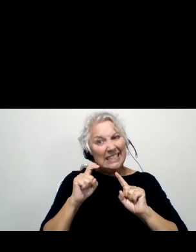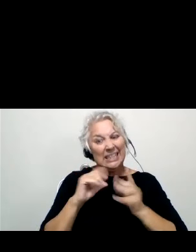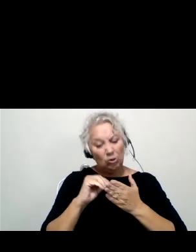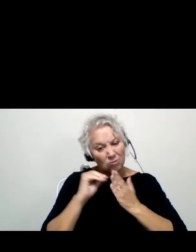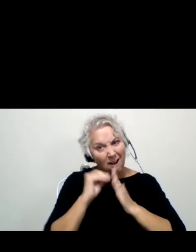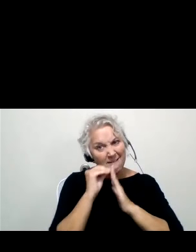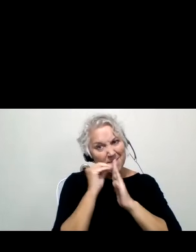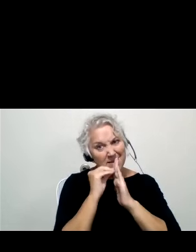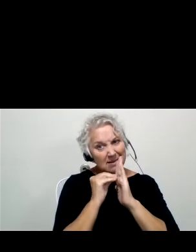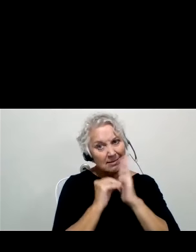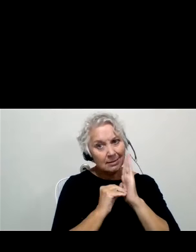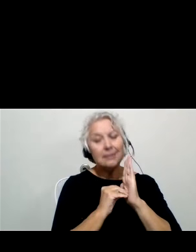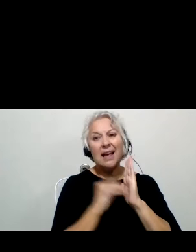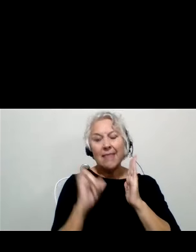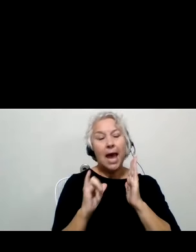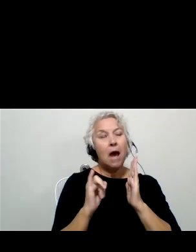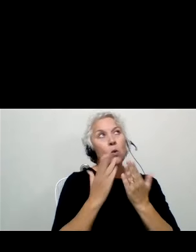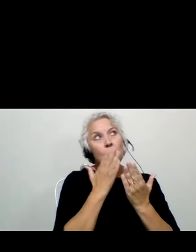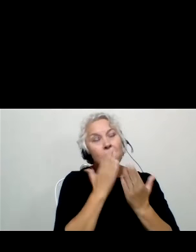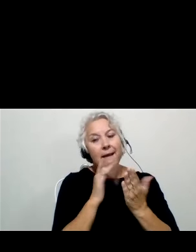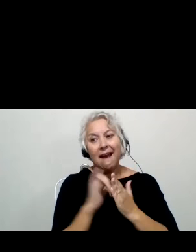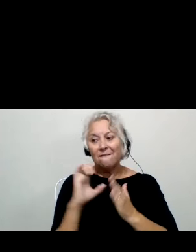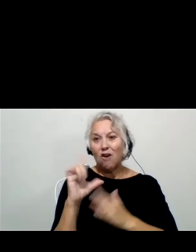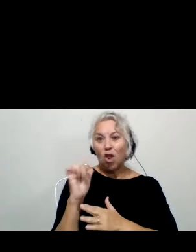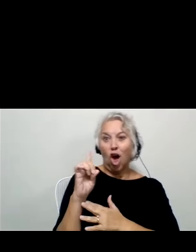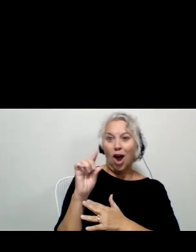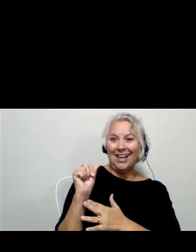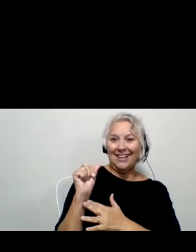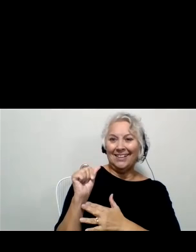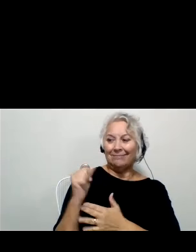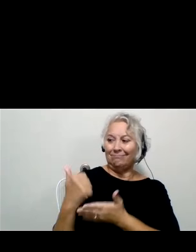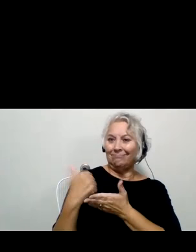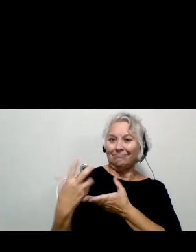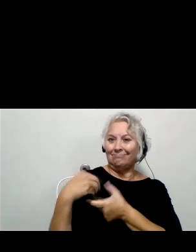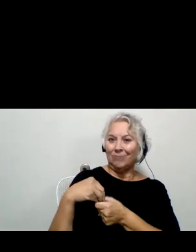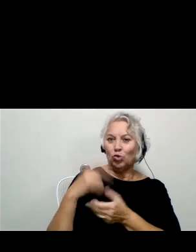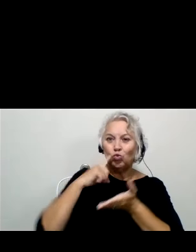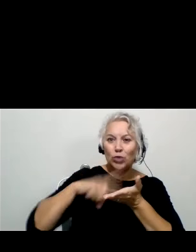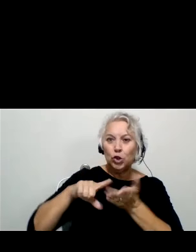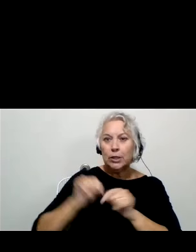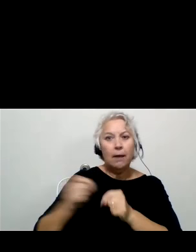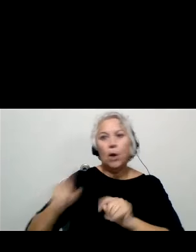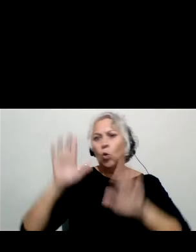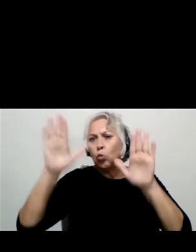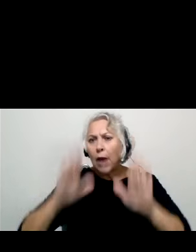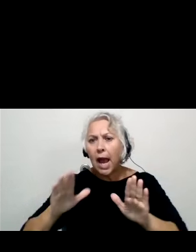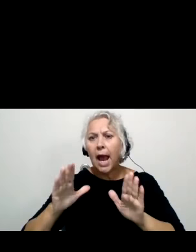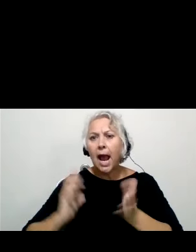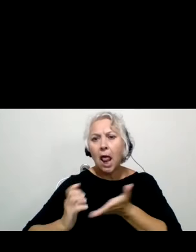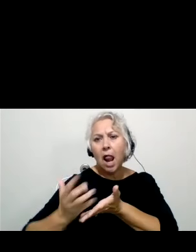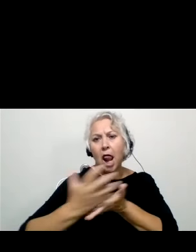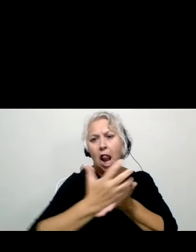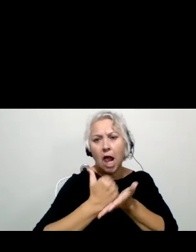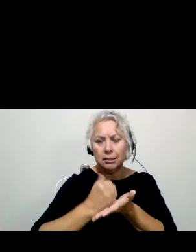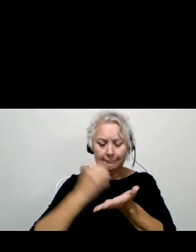document. And that's why I was so thankful to have Claudia on on our research team, because she was so great at collecting the data